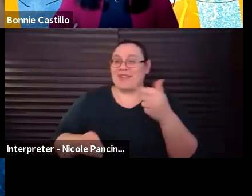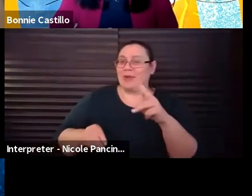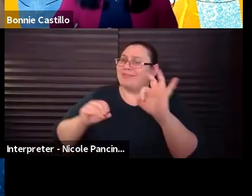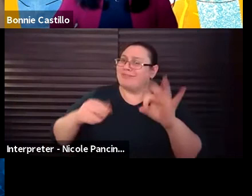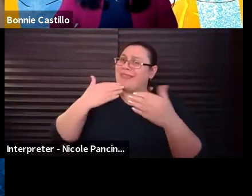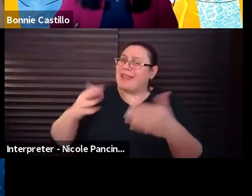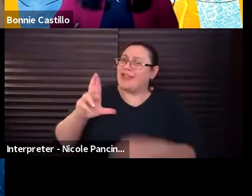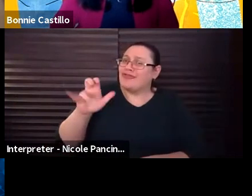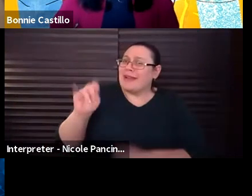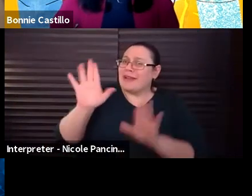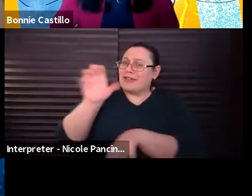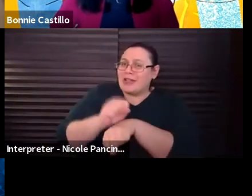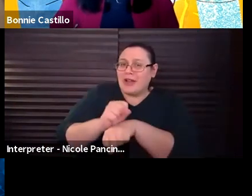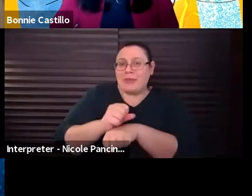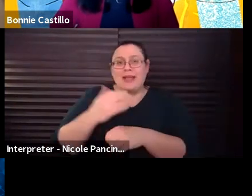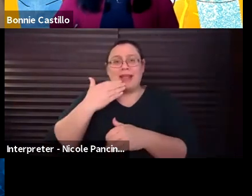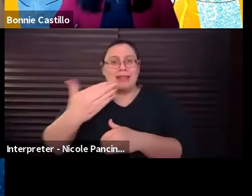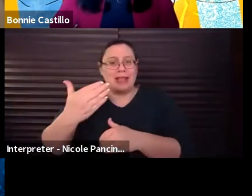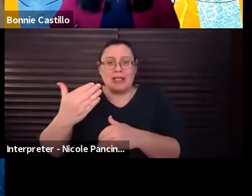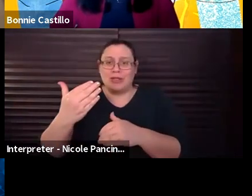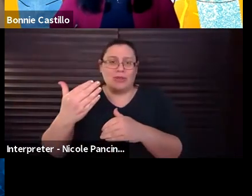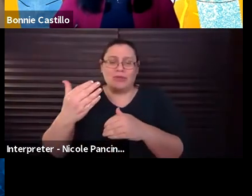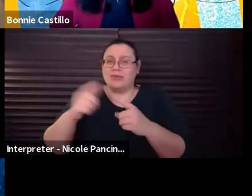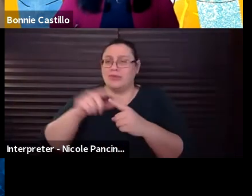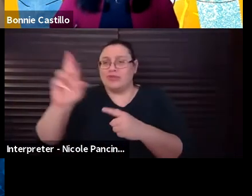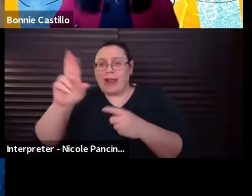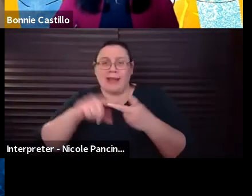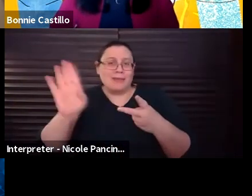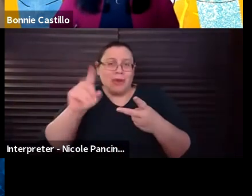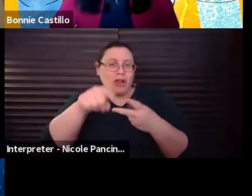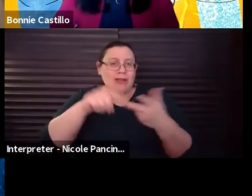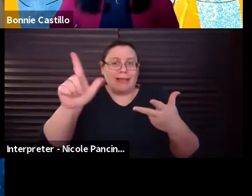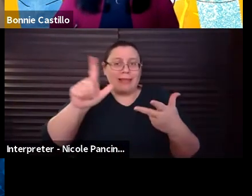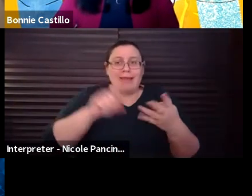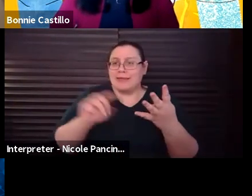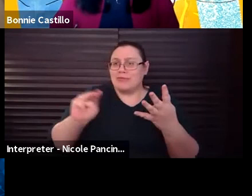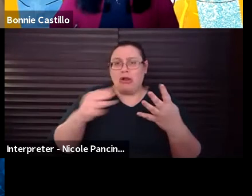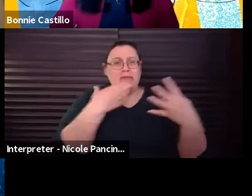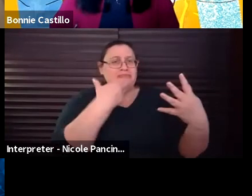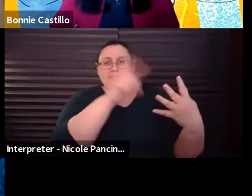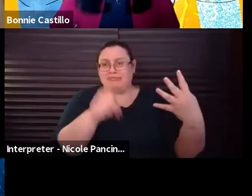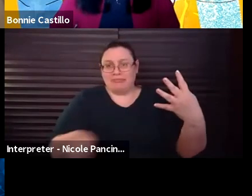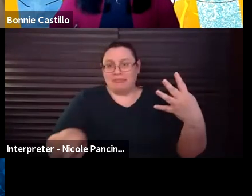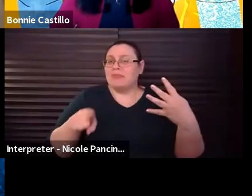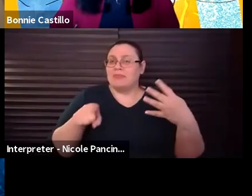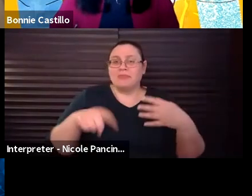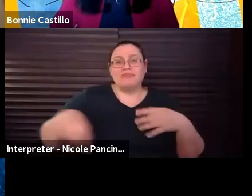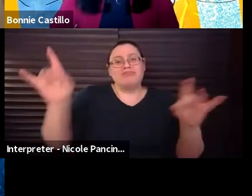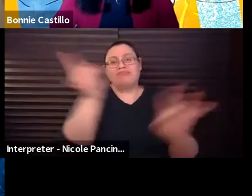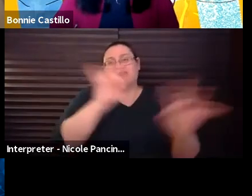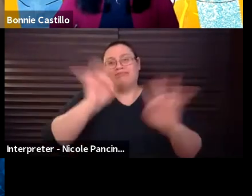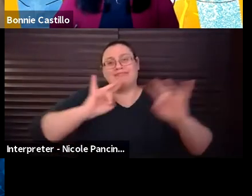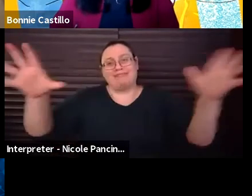great job. And I want to say thank you really to Randi and to Bonnie and to Liz and to Mark. You are outstanding leaders.